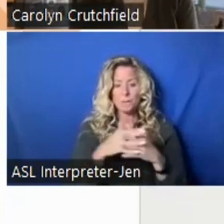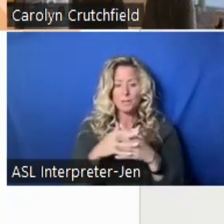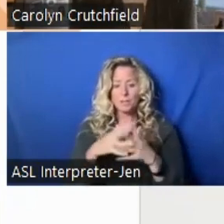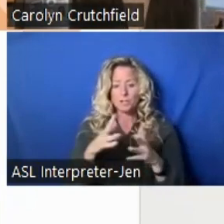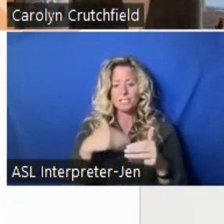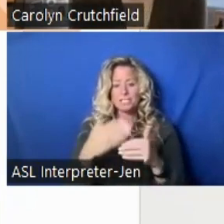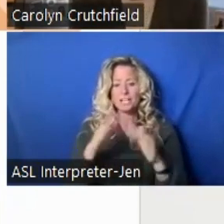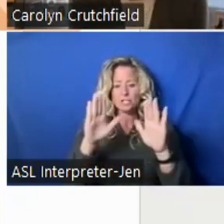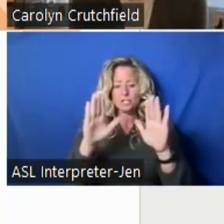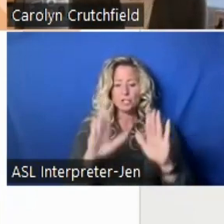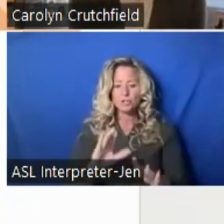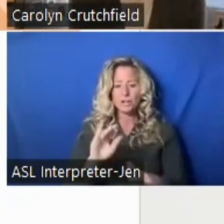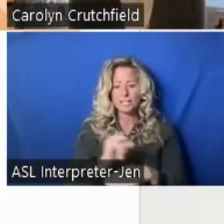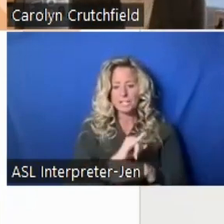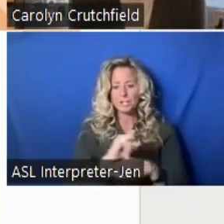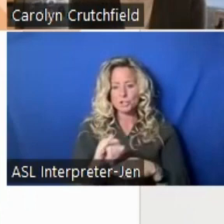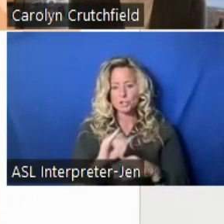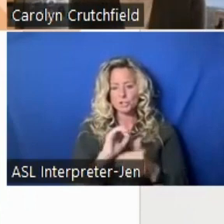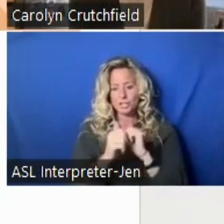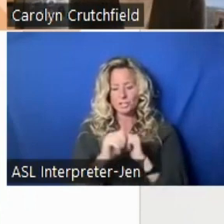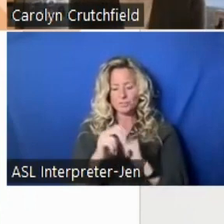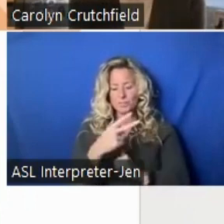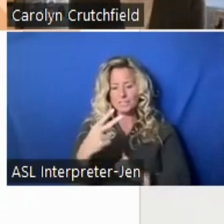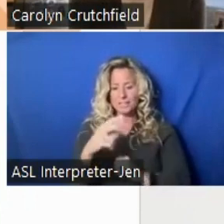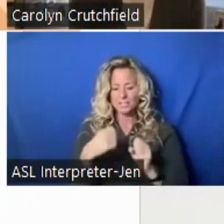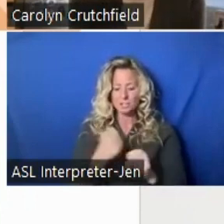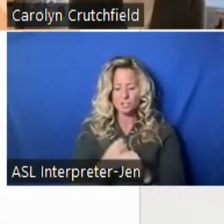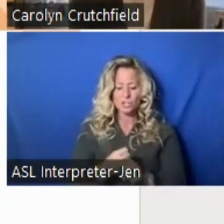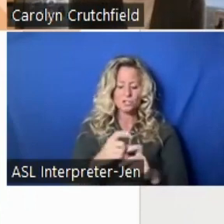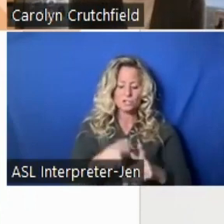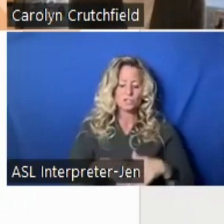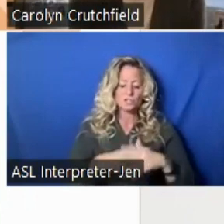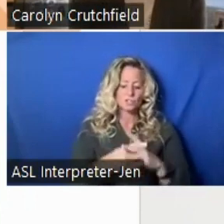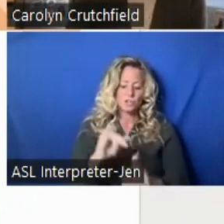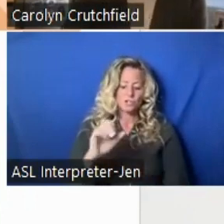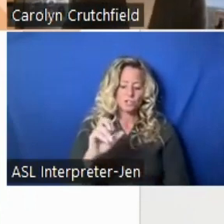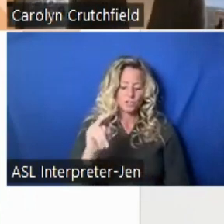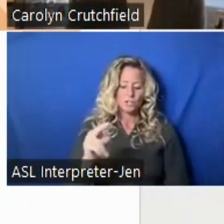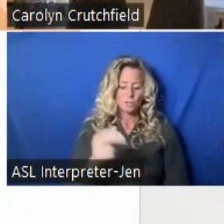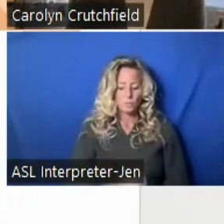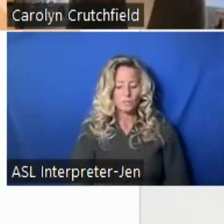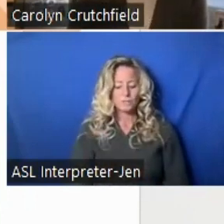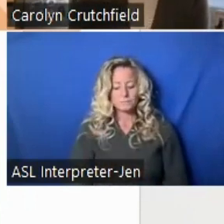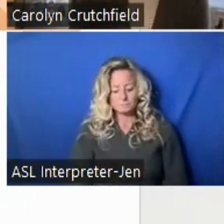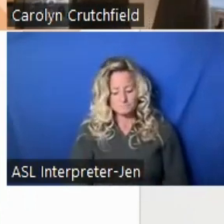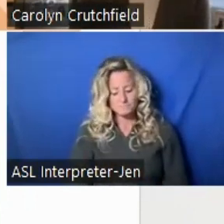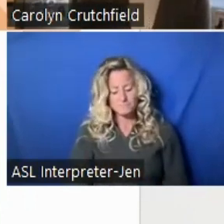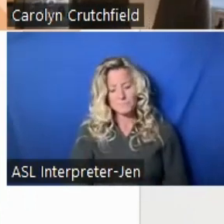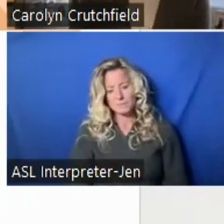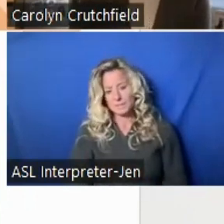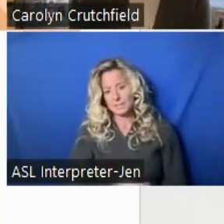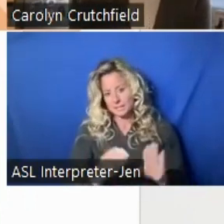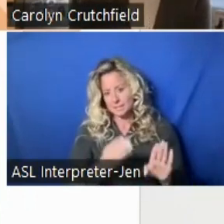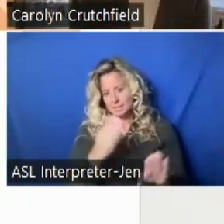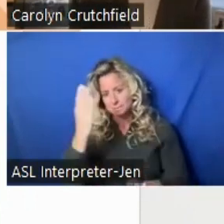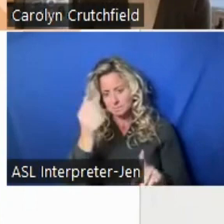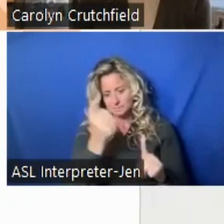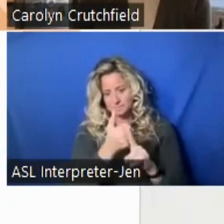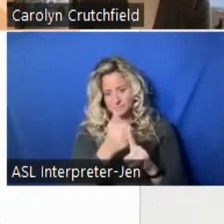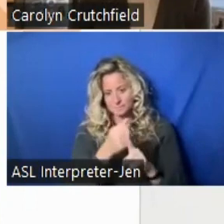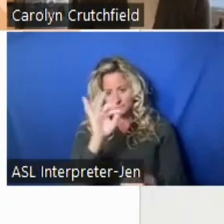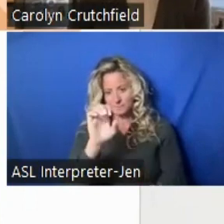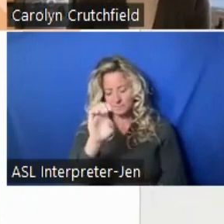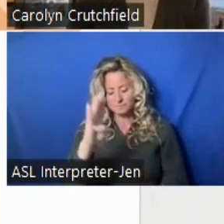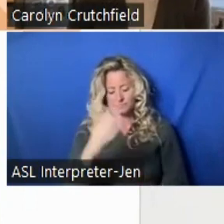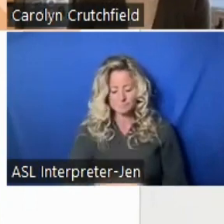Intern contest for the second year, and it'll kick off in January, and then the submission period is February. But we're excited to